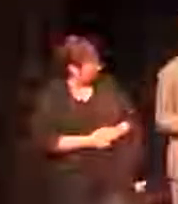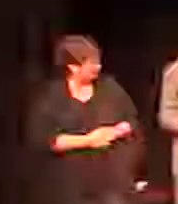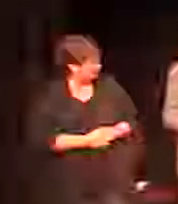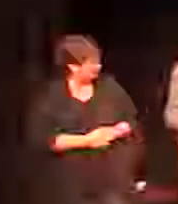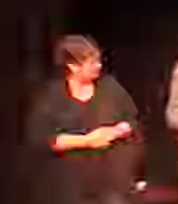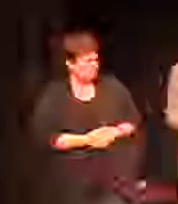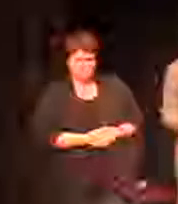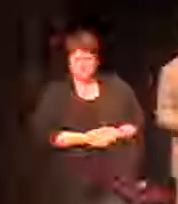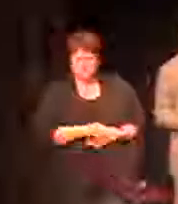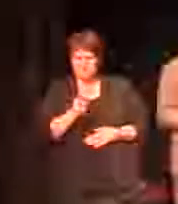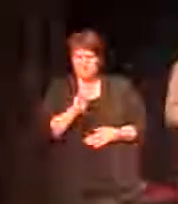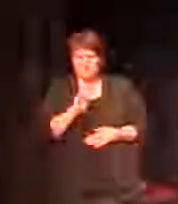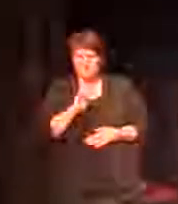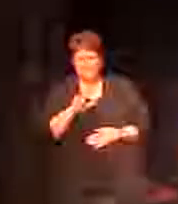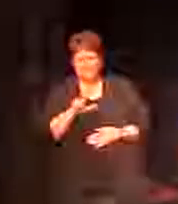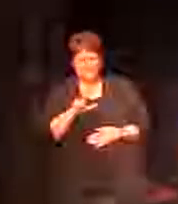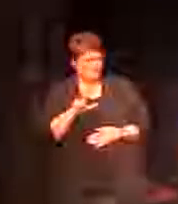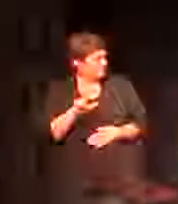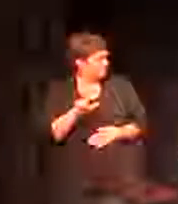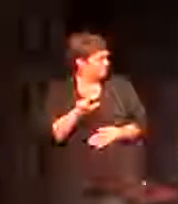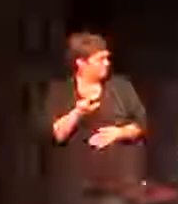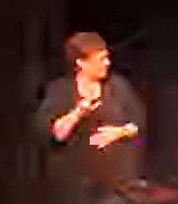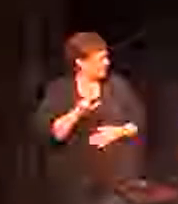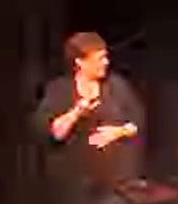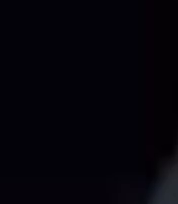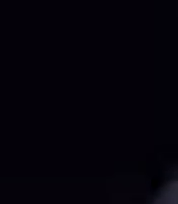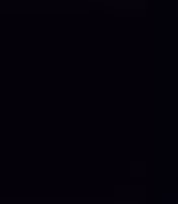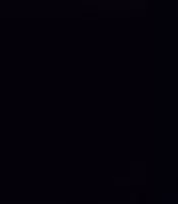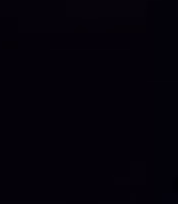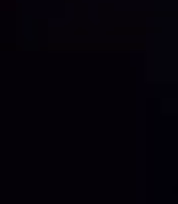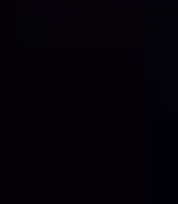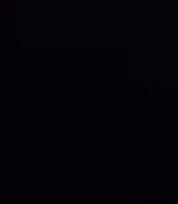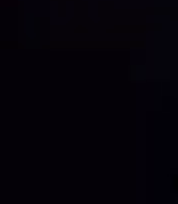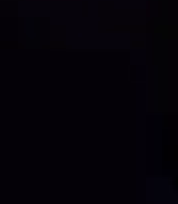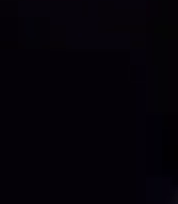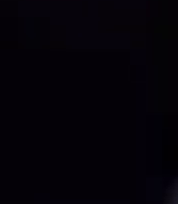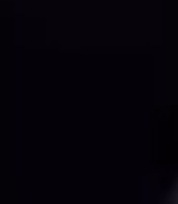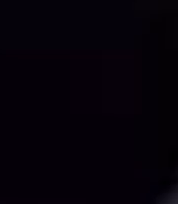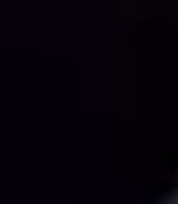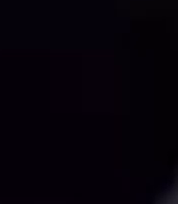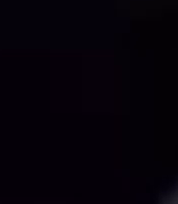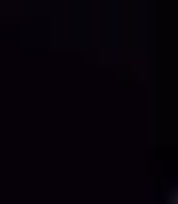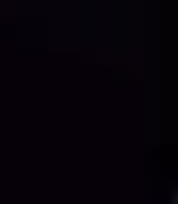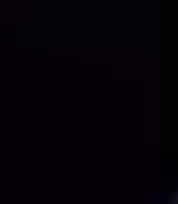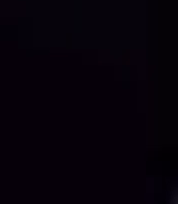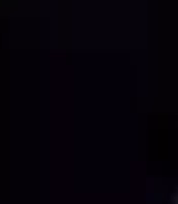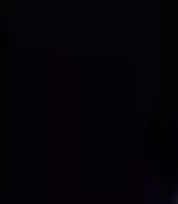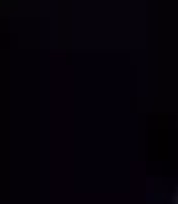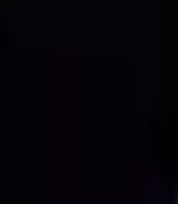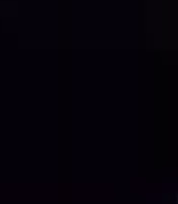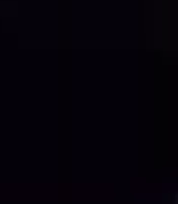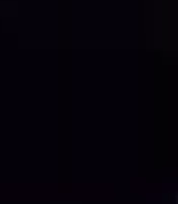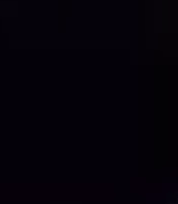Oh, Michael? Just briefly, Catherine mentioned and so did Emile, the importance